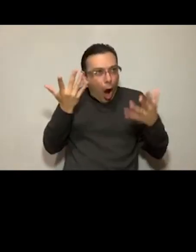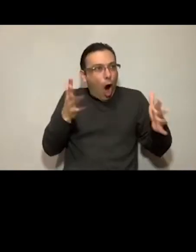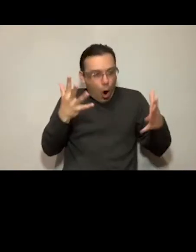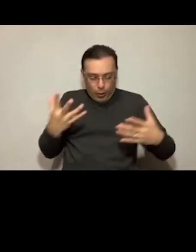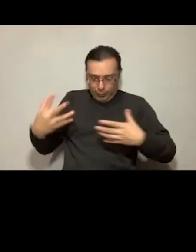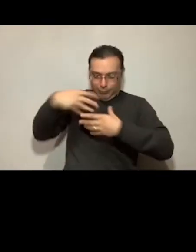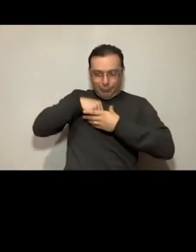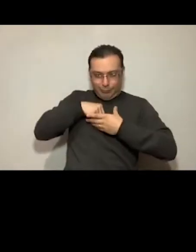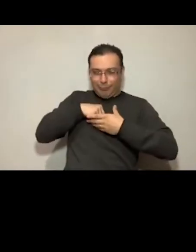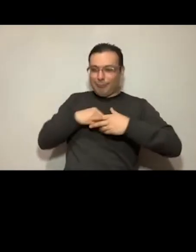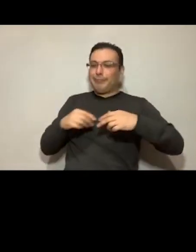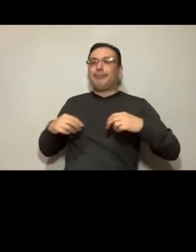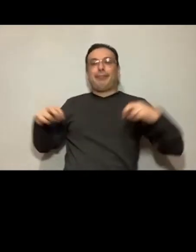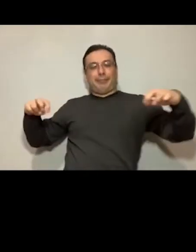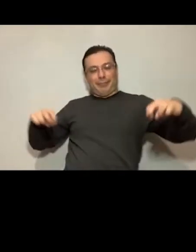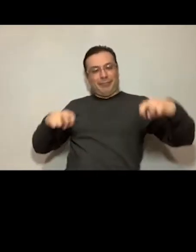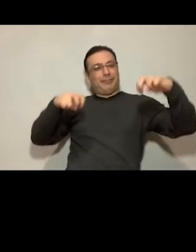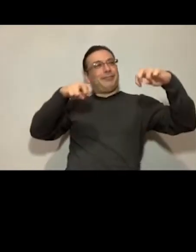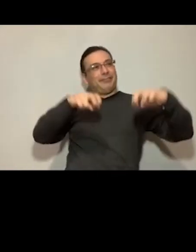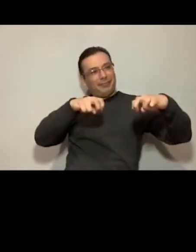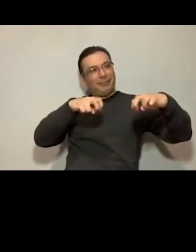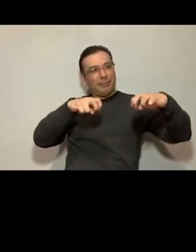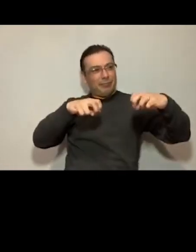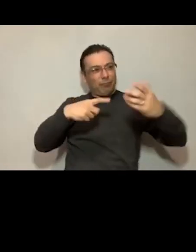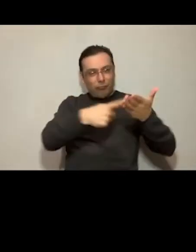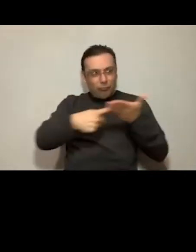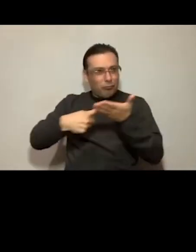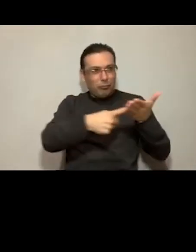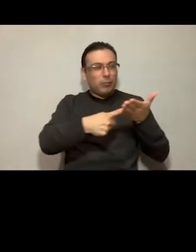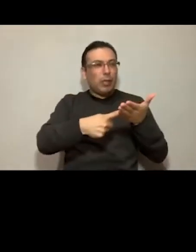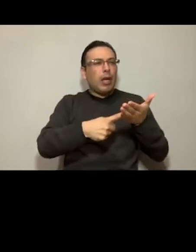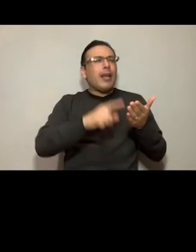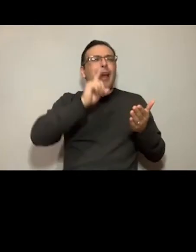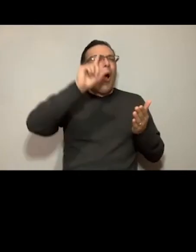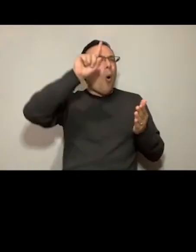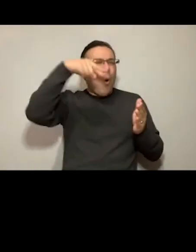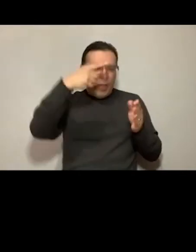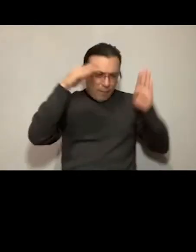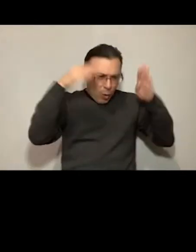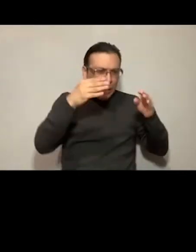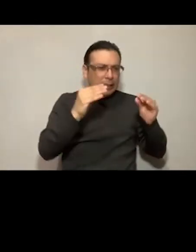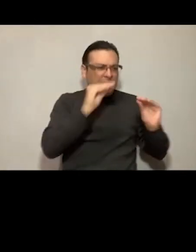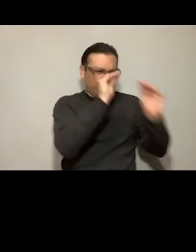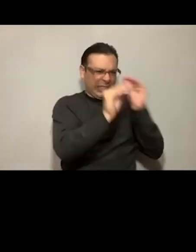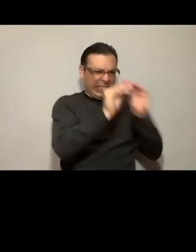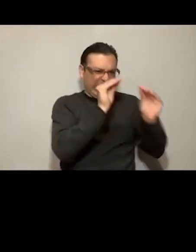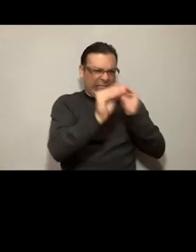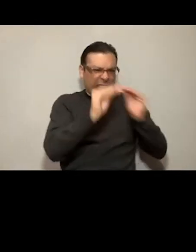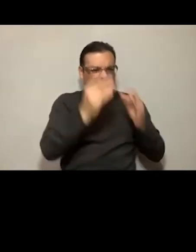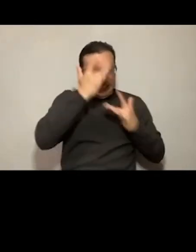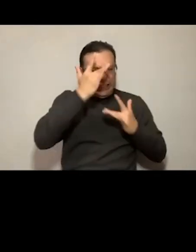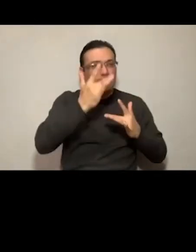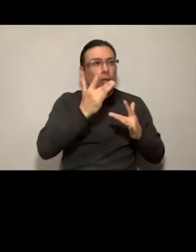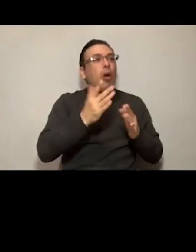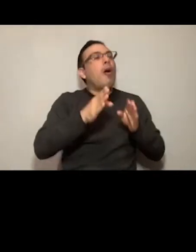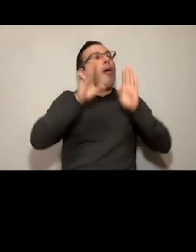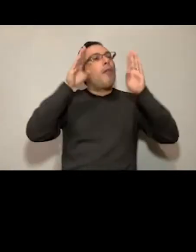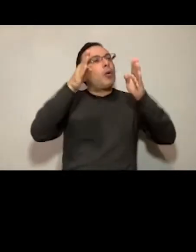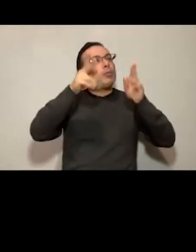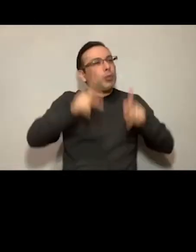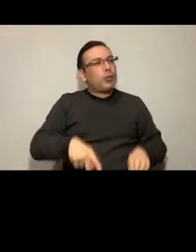a disability and being able to then now treat it. Not just treat and not understand, but to treat and understand changes